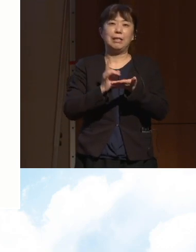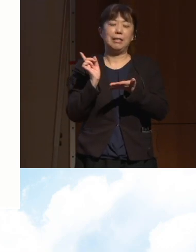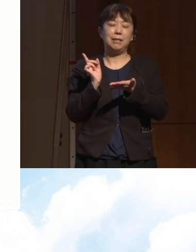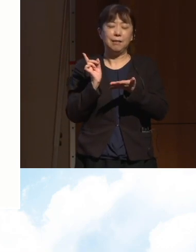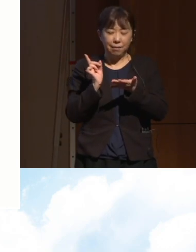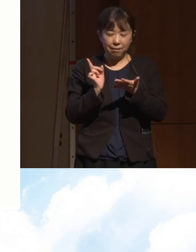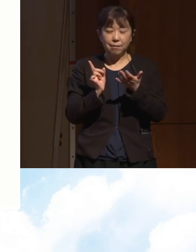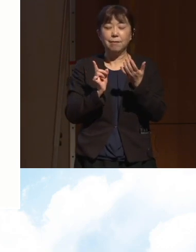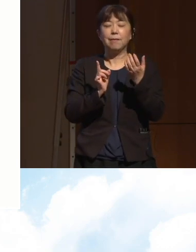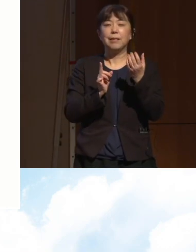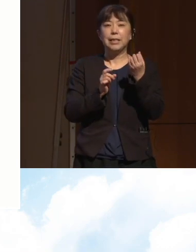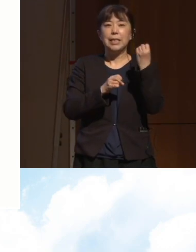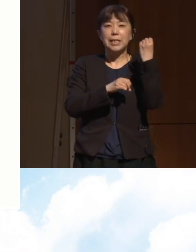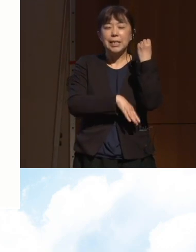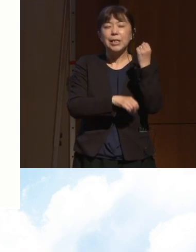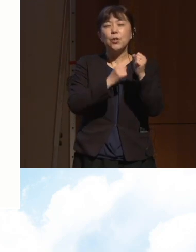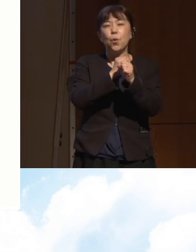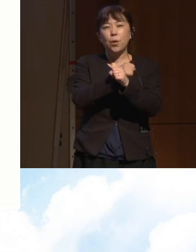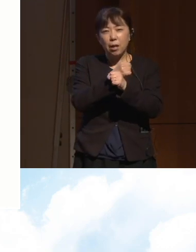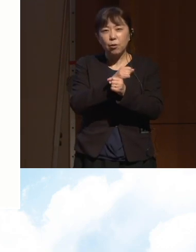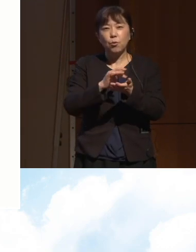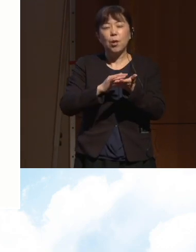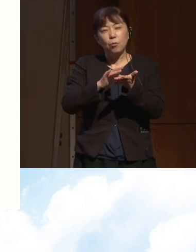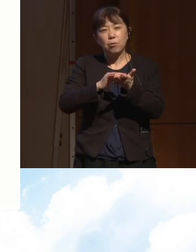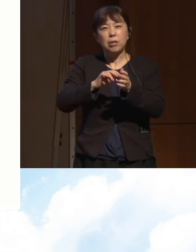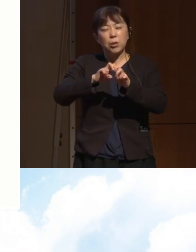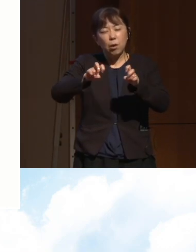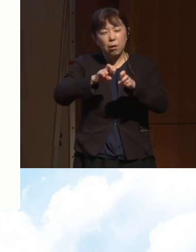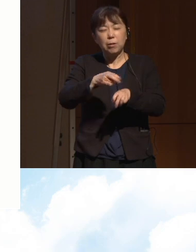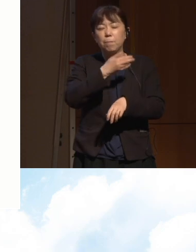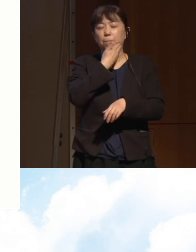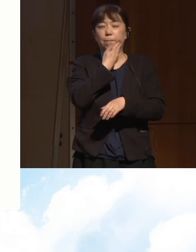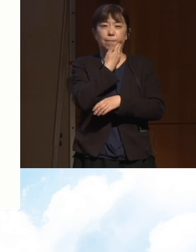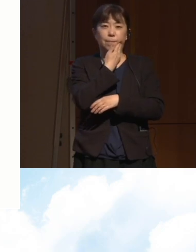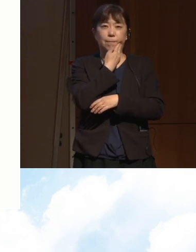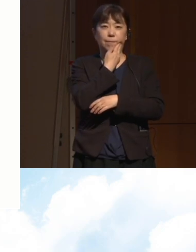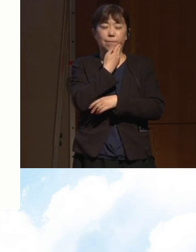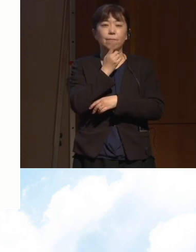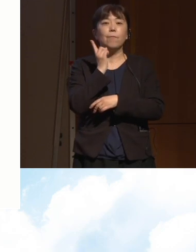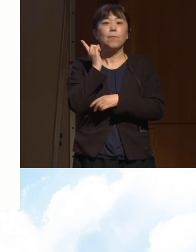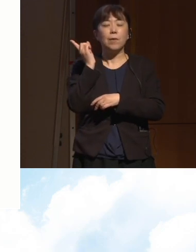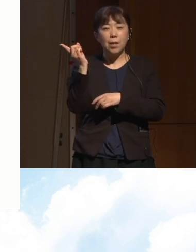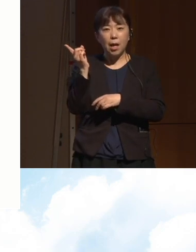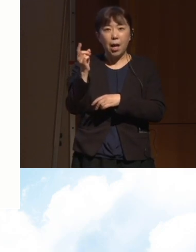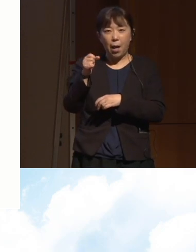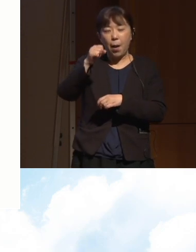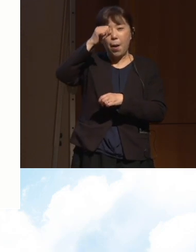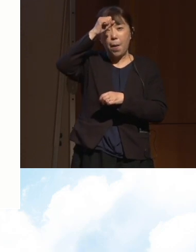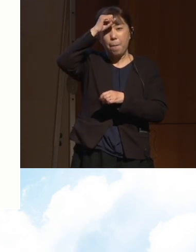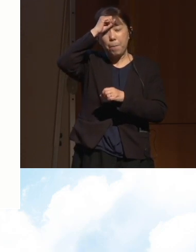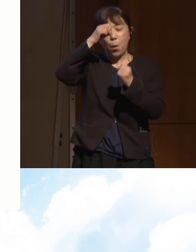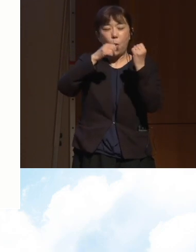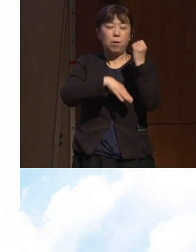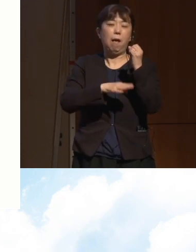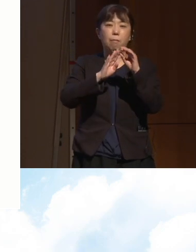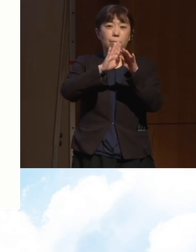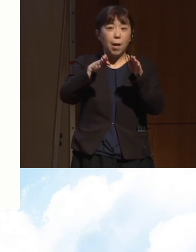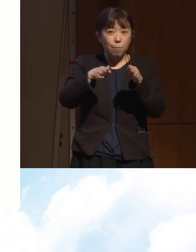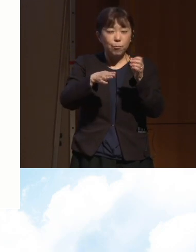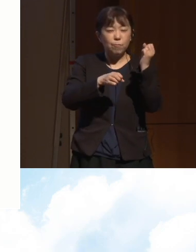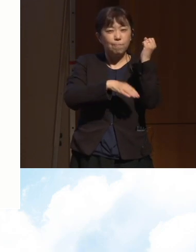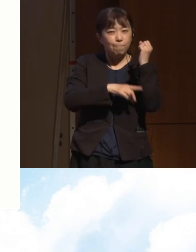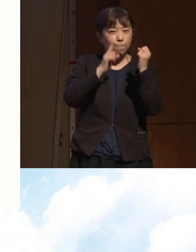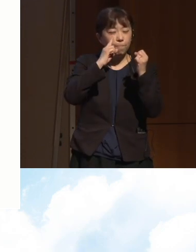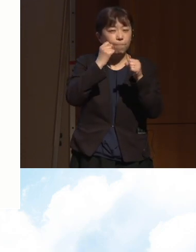for us to be able to develop prototypes for these pathogens. So Ebola virus is an interesting virus.